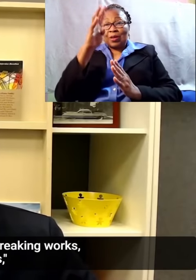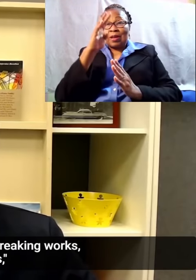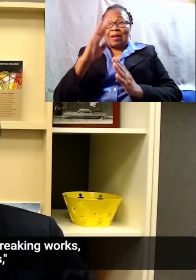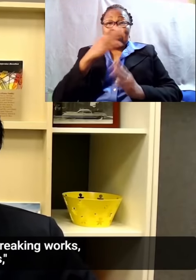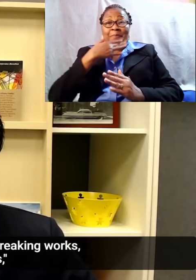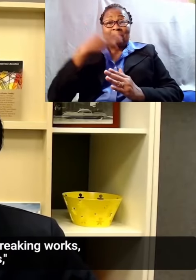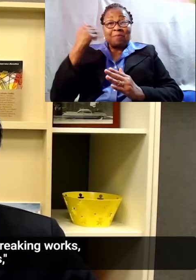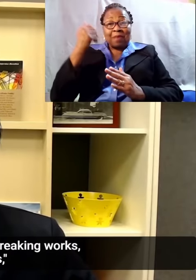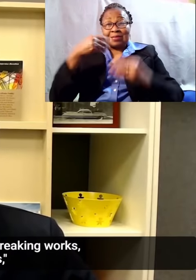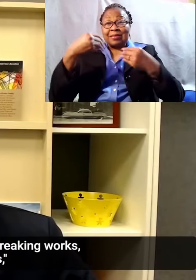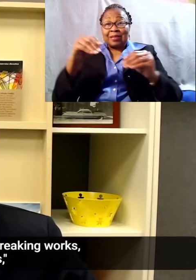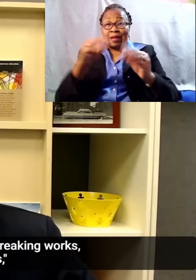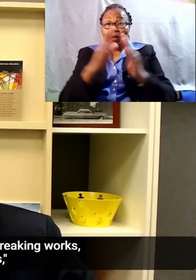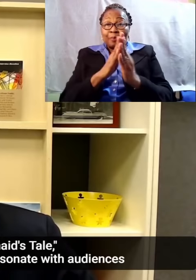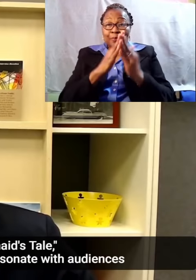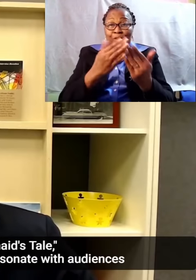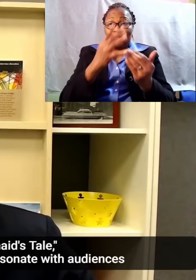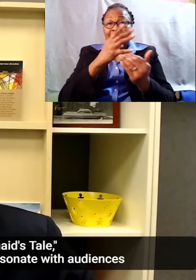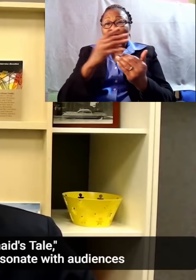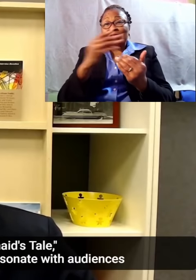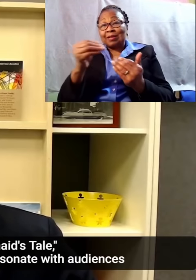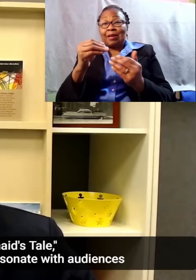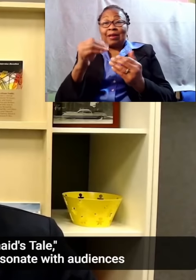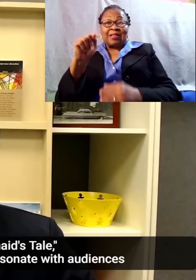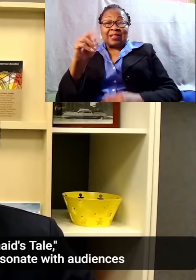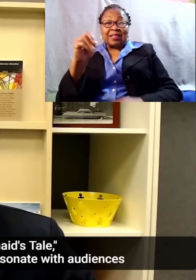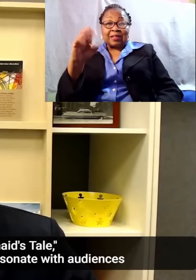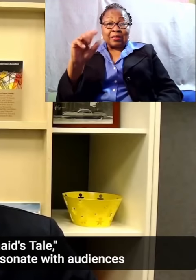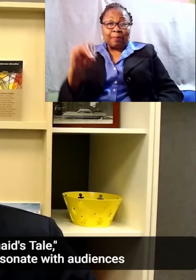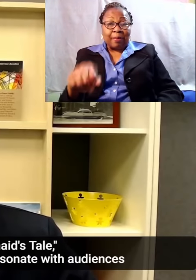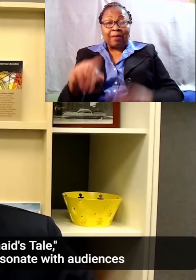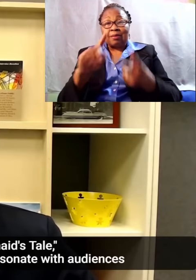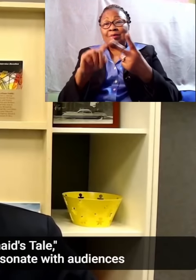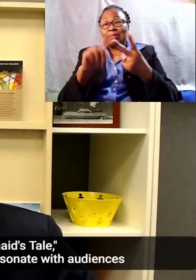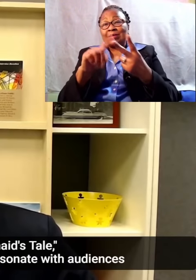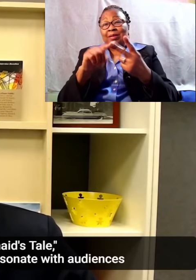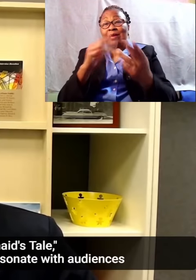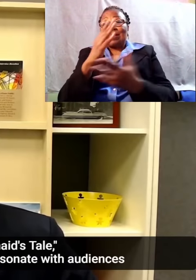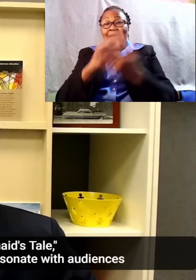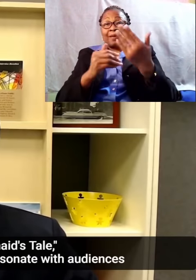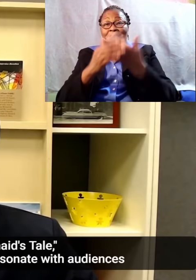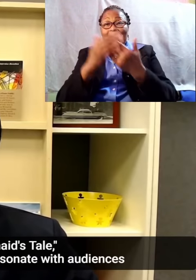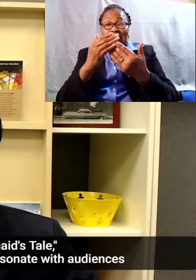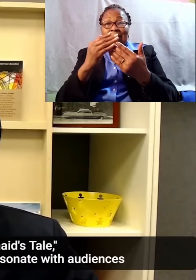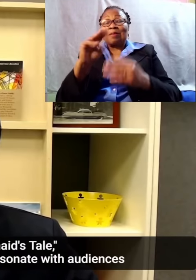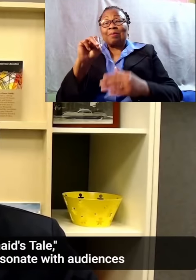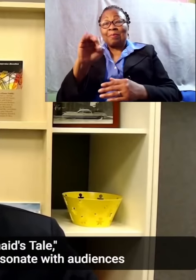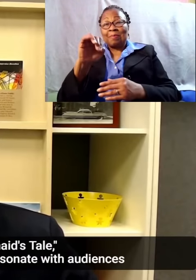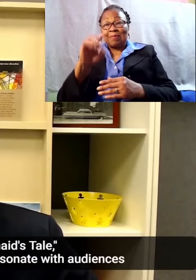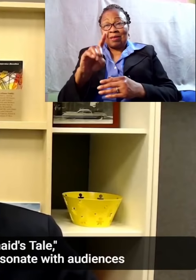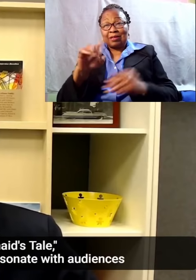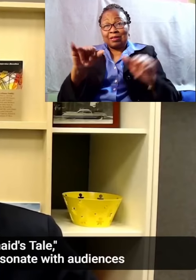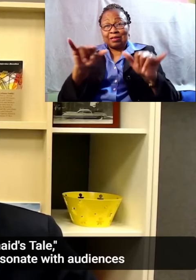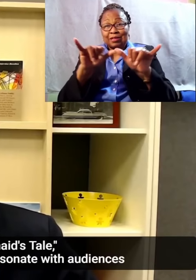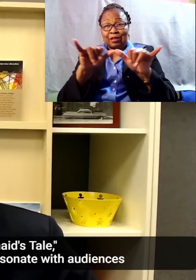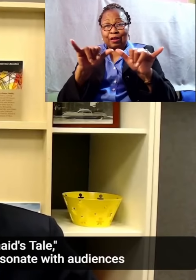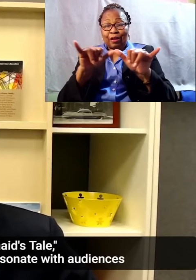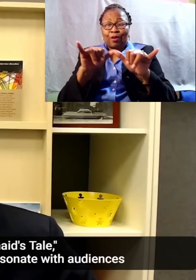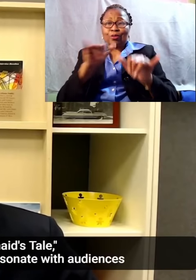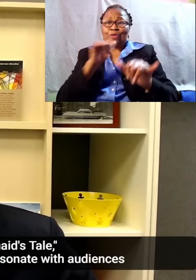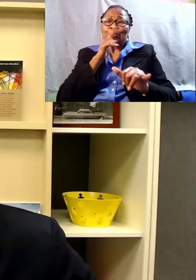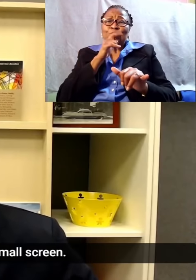works, such as The Testaments, Oryx and Crake, and The Handmaid's Tale, which has had many lives and continues to resonate